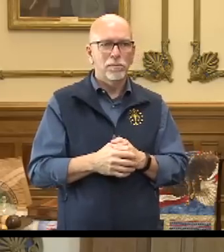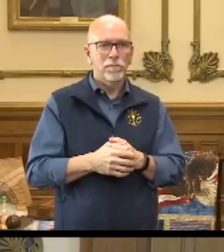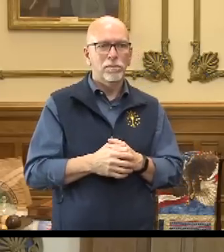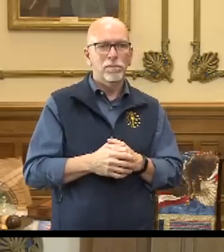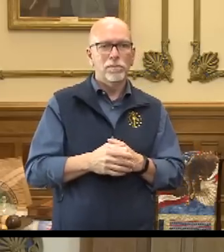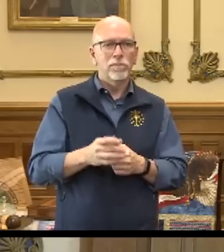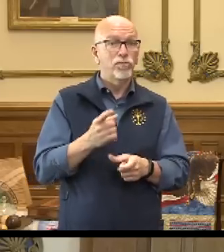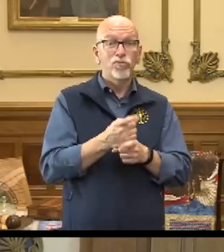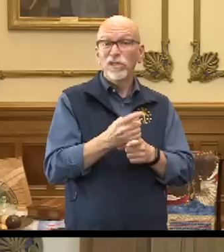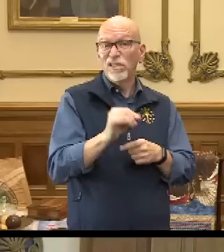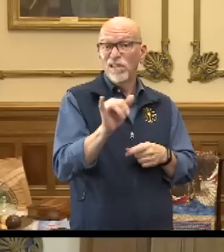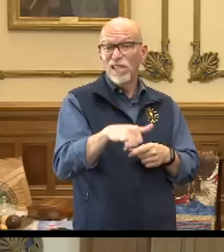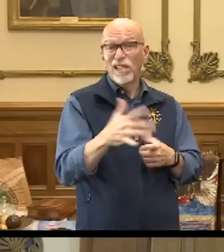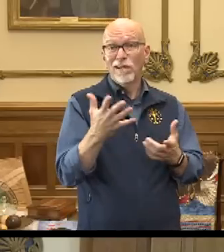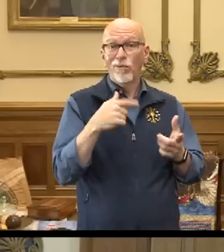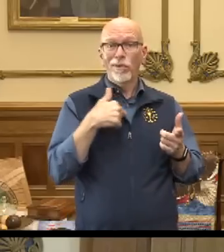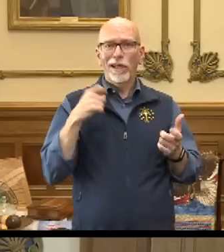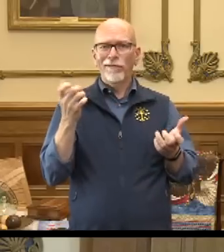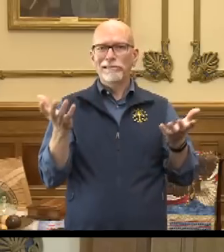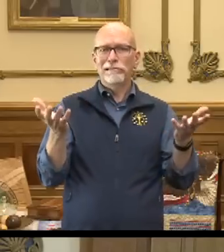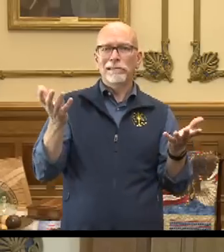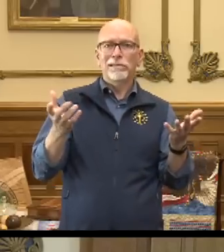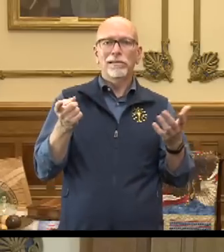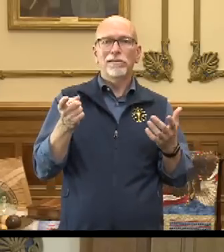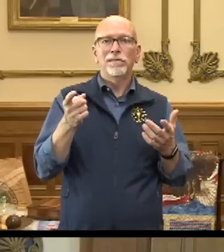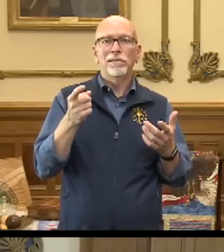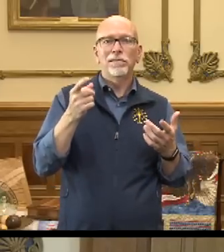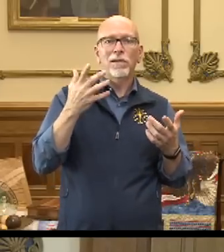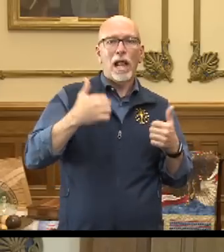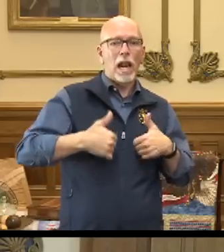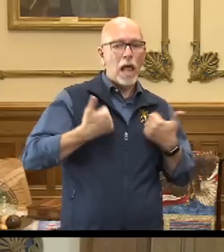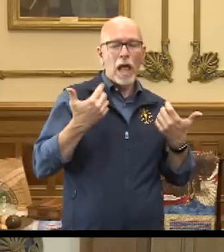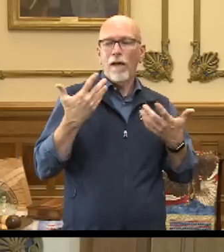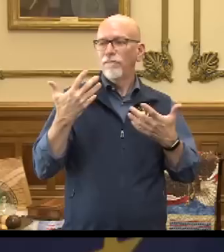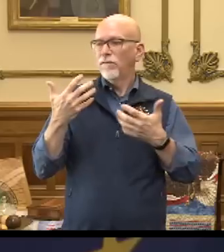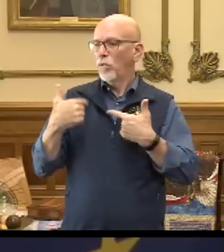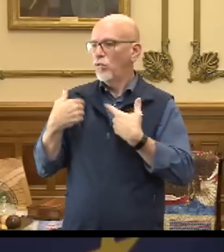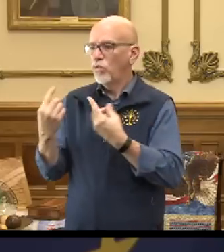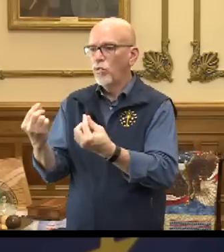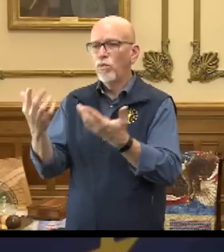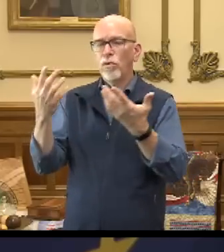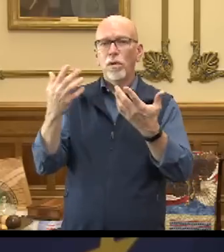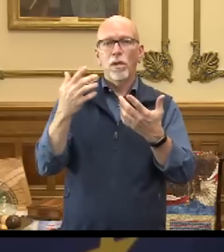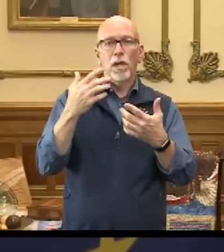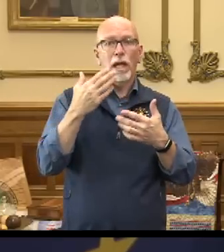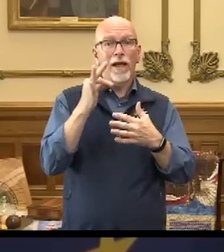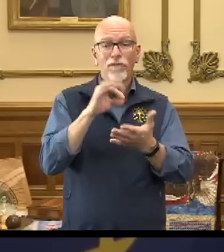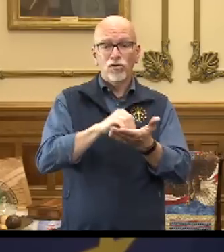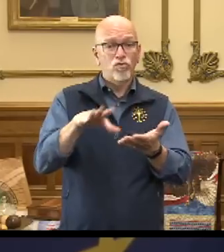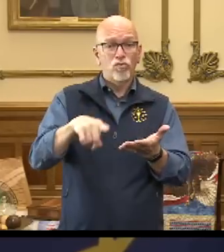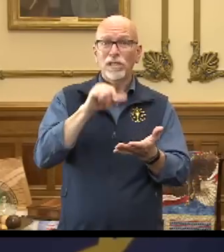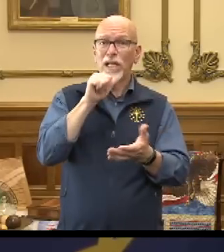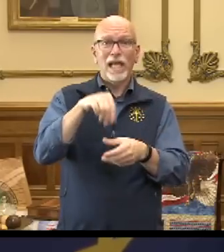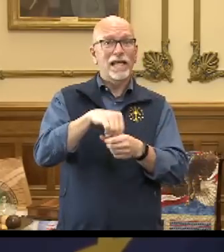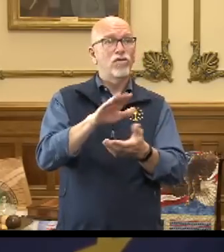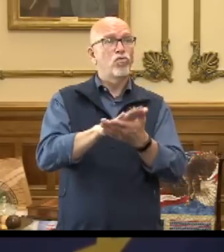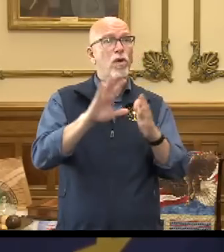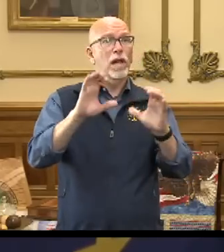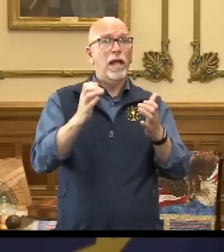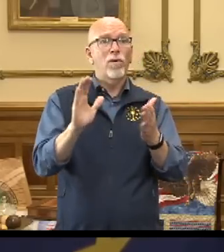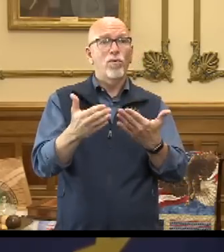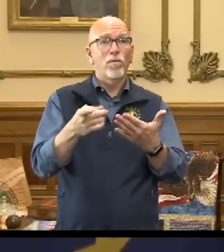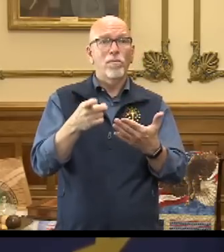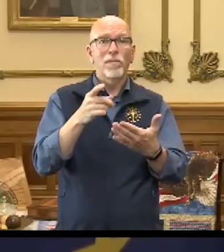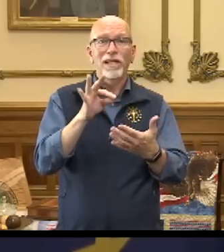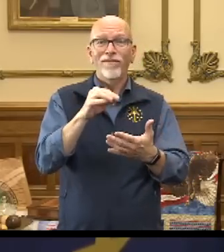the balancing act between the lives and the livelihoods and the gaps that occur if our students aren't in a school classroom that's